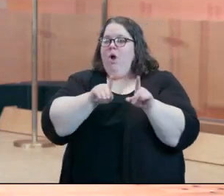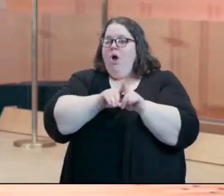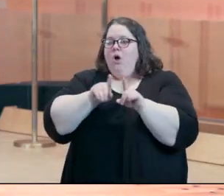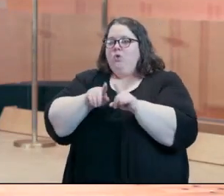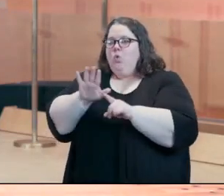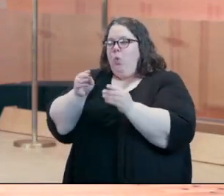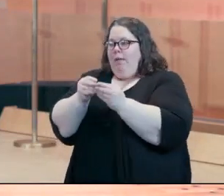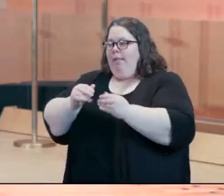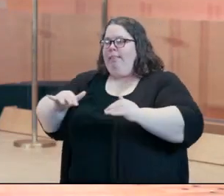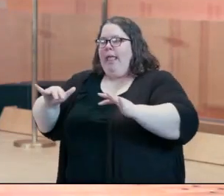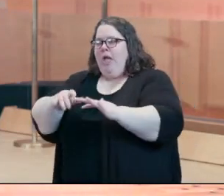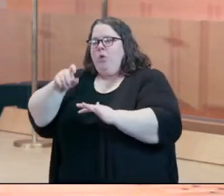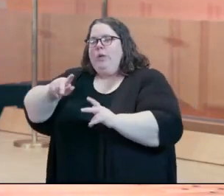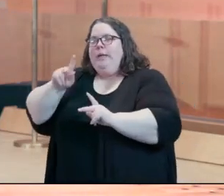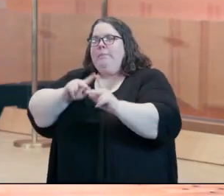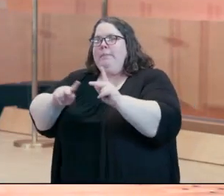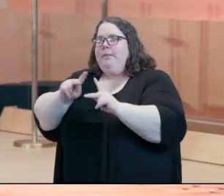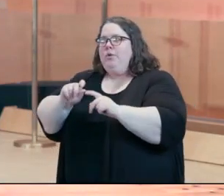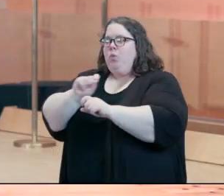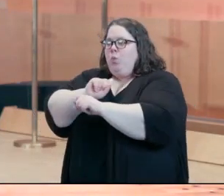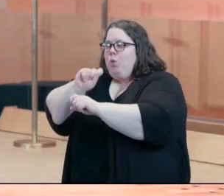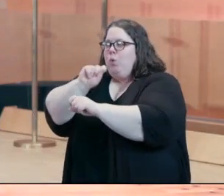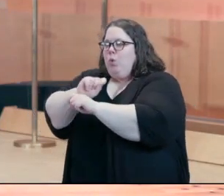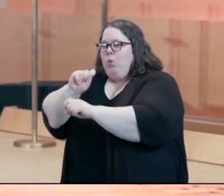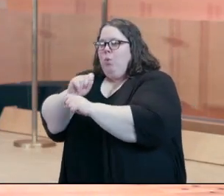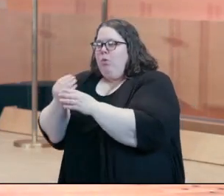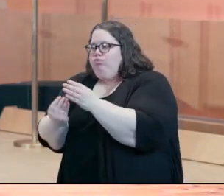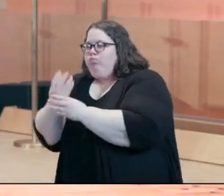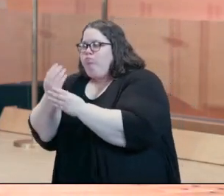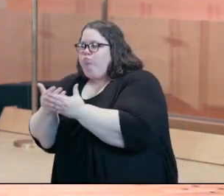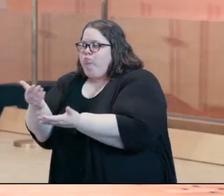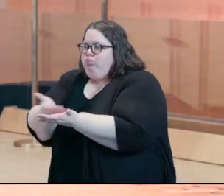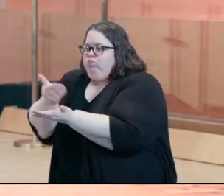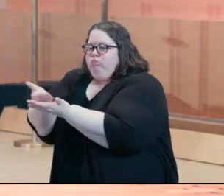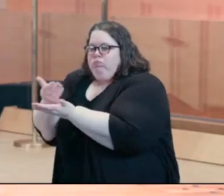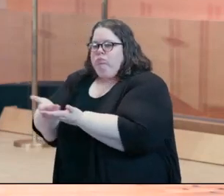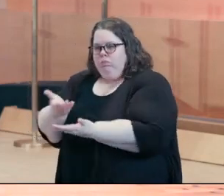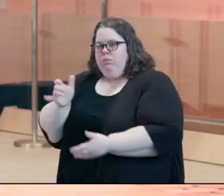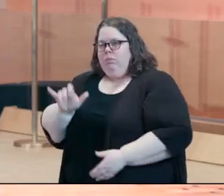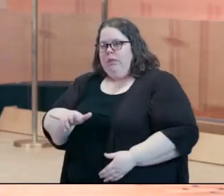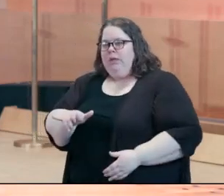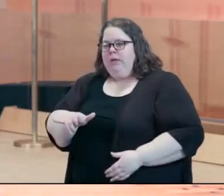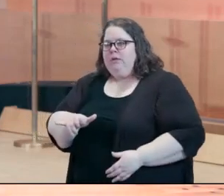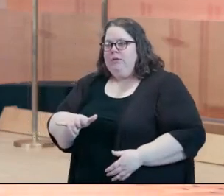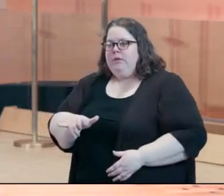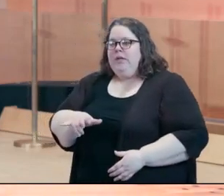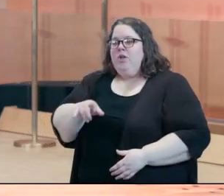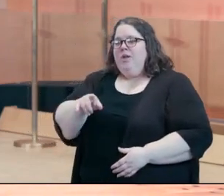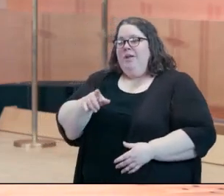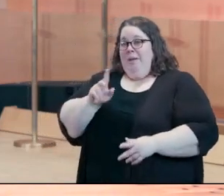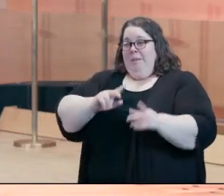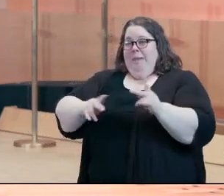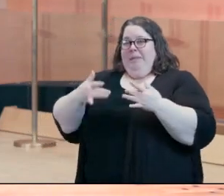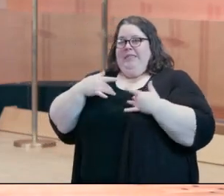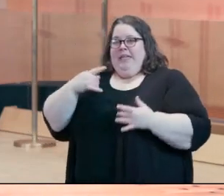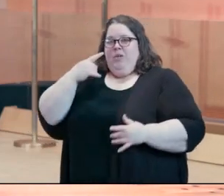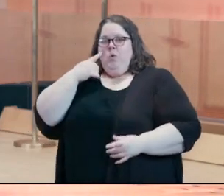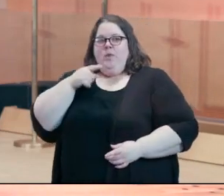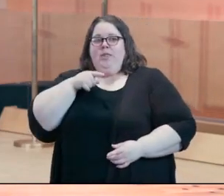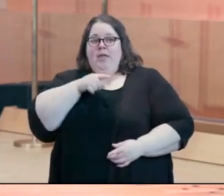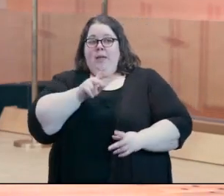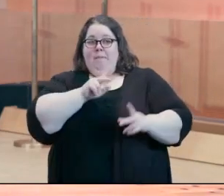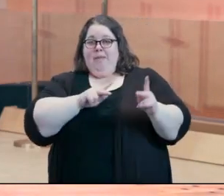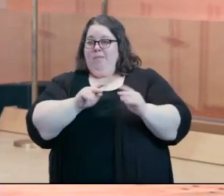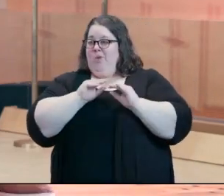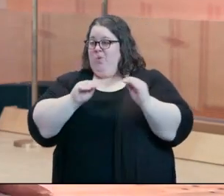were one of the most essential things to the point where they actually thought that if you didn't have children, God was